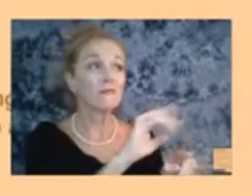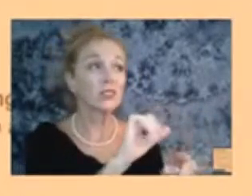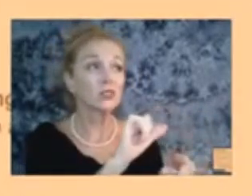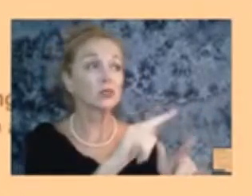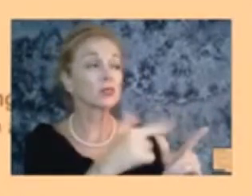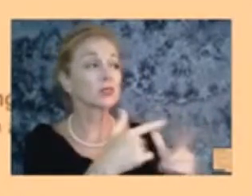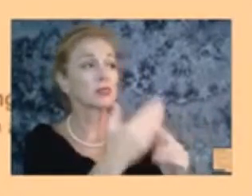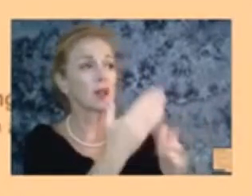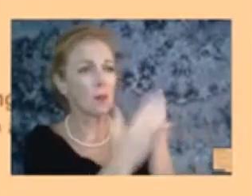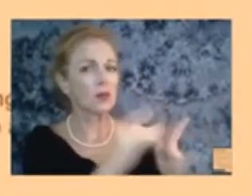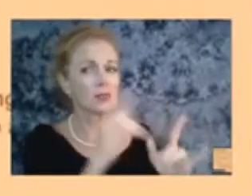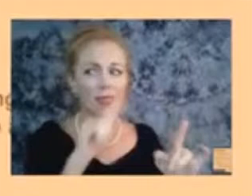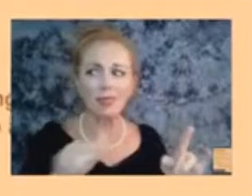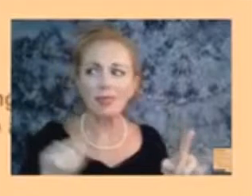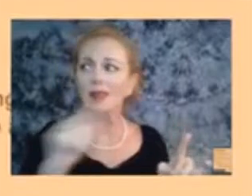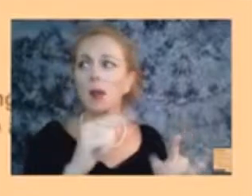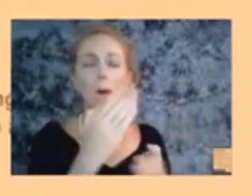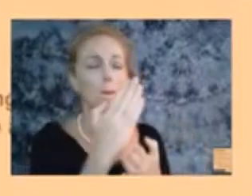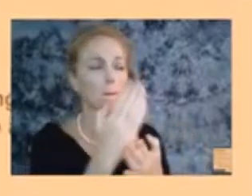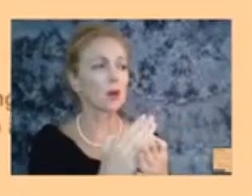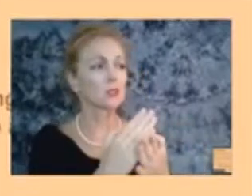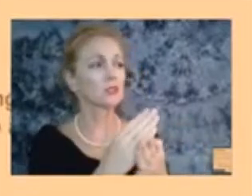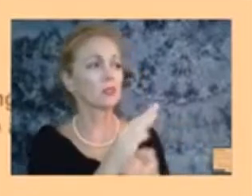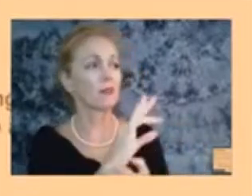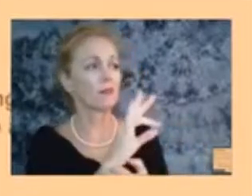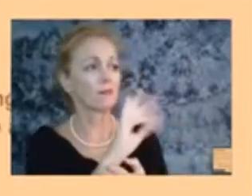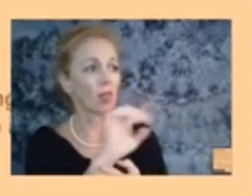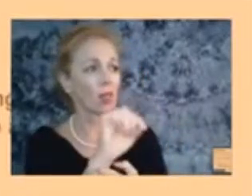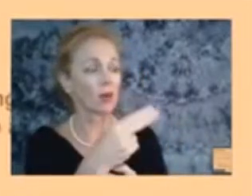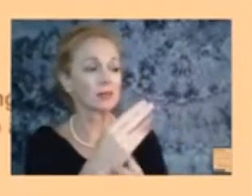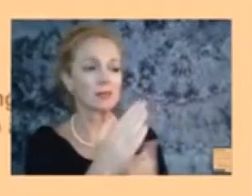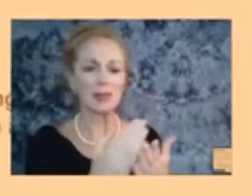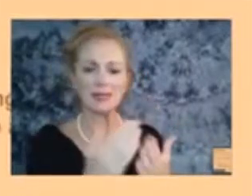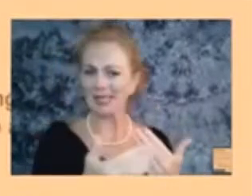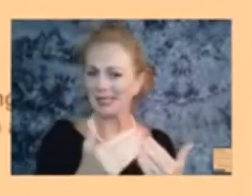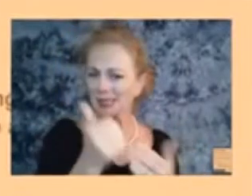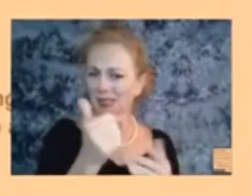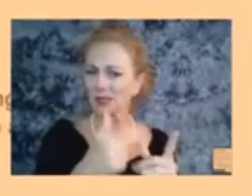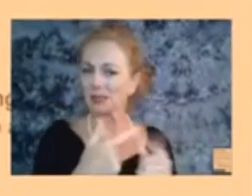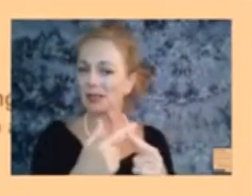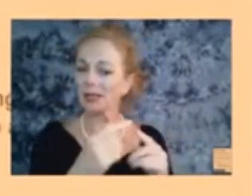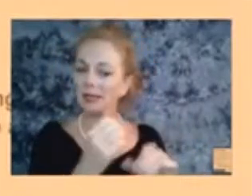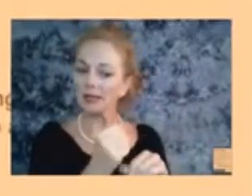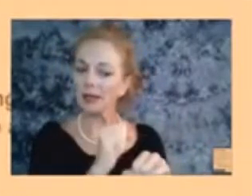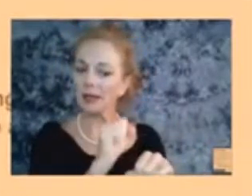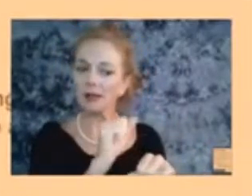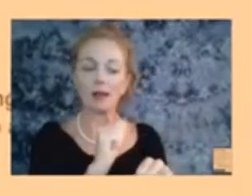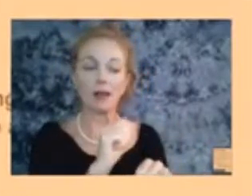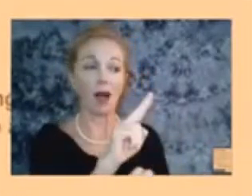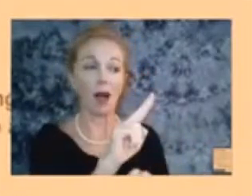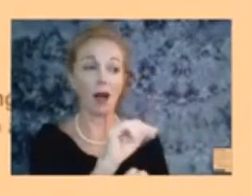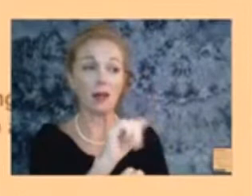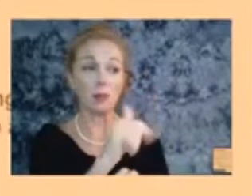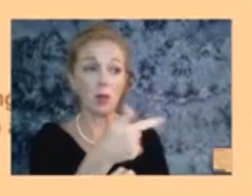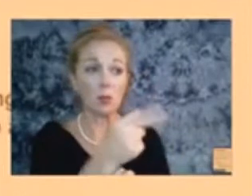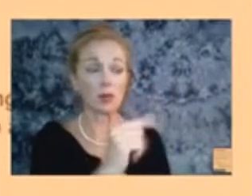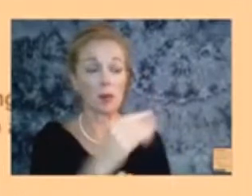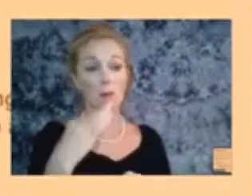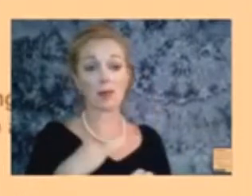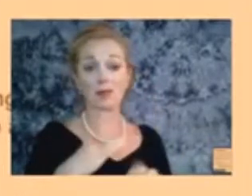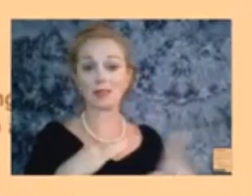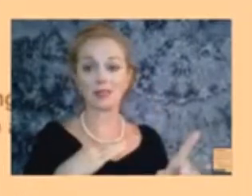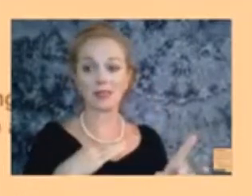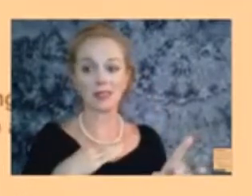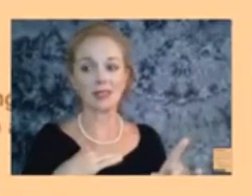furlough. This makes the process easier for those employees who are trying to get unemployment benefits because employees are eligible for unemployment when they